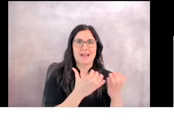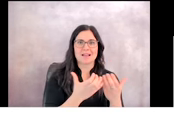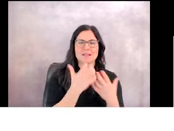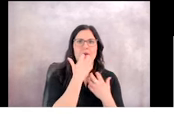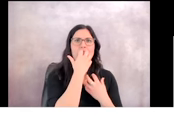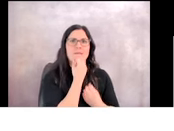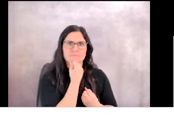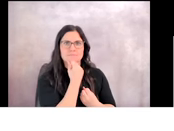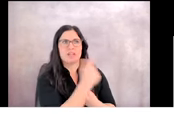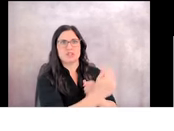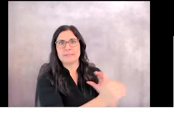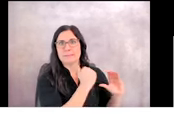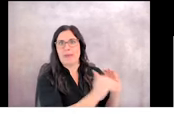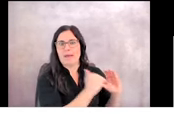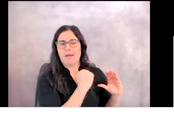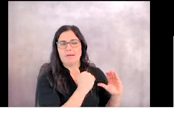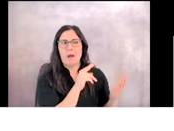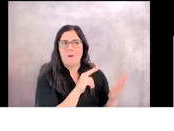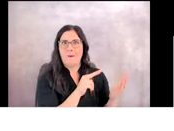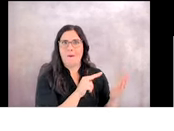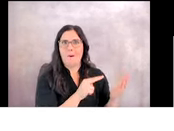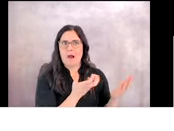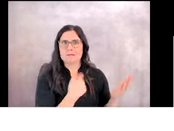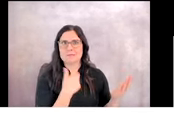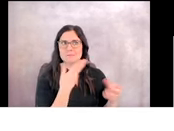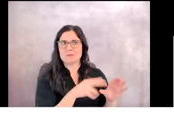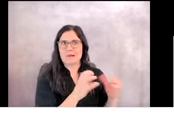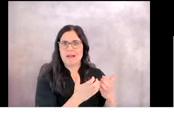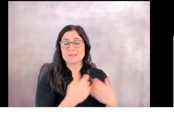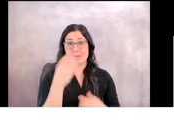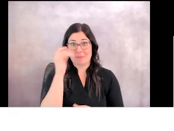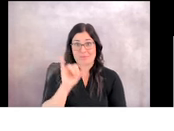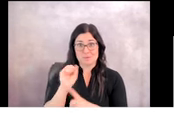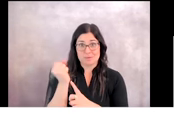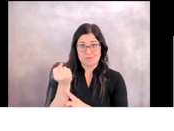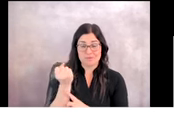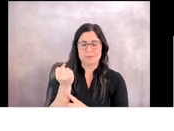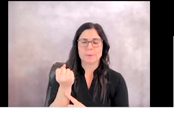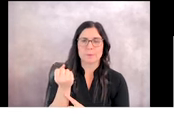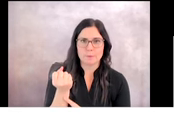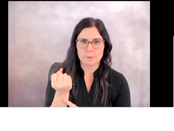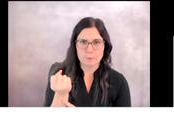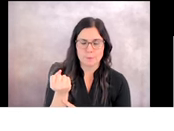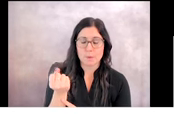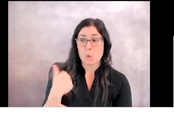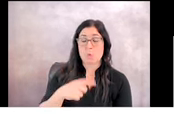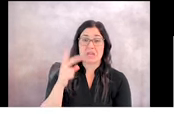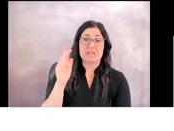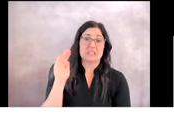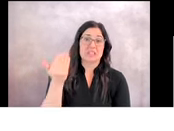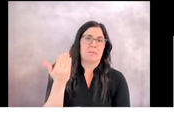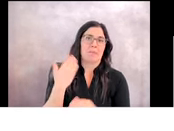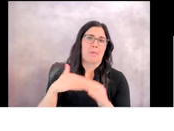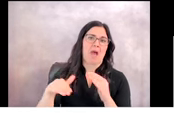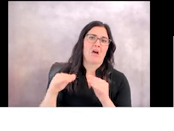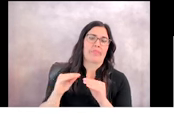him that she was doing that. And I think about him because we think these messages go off and they're